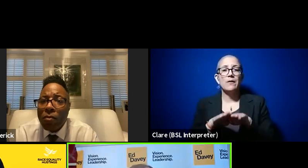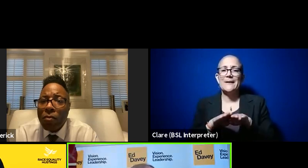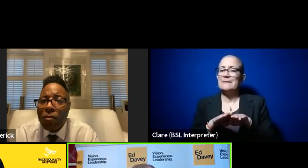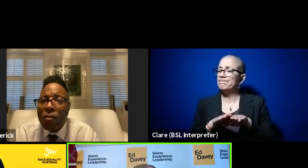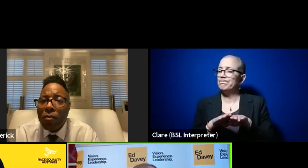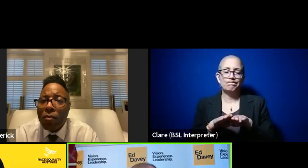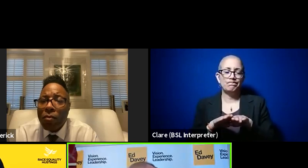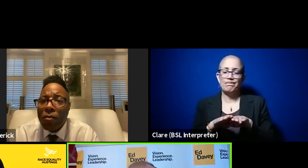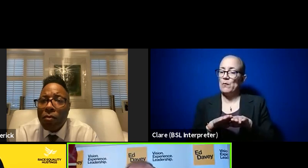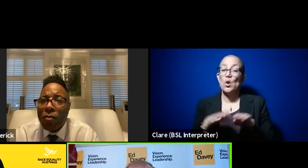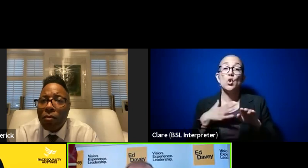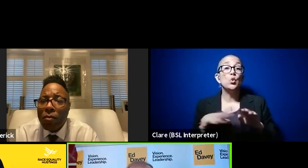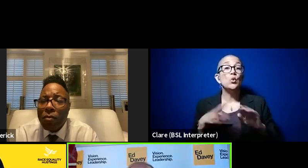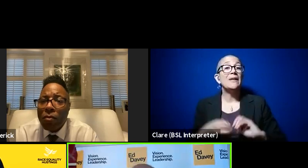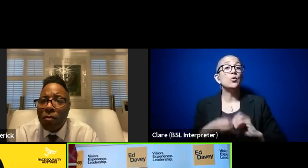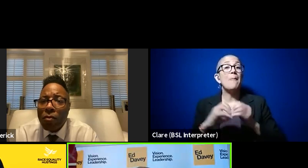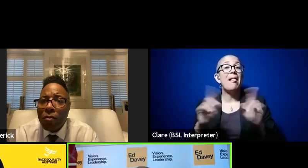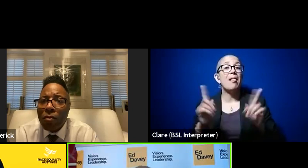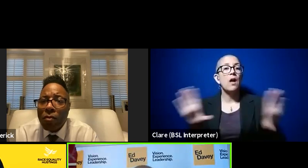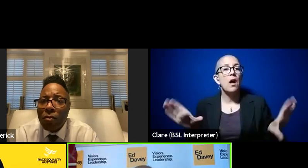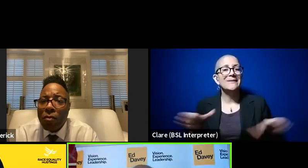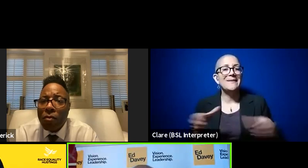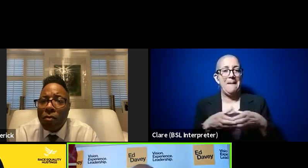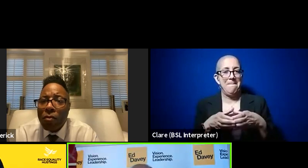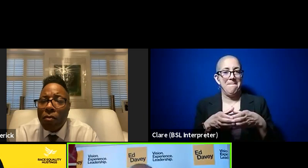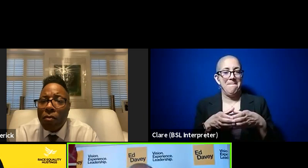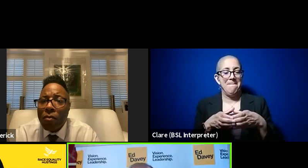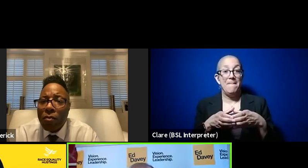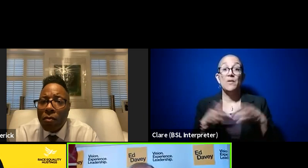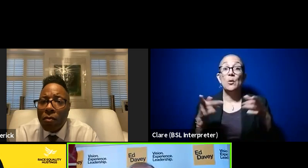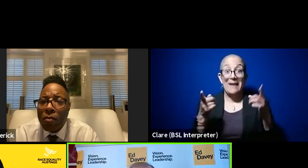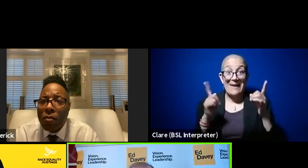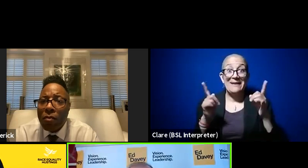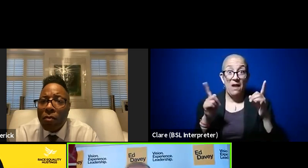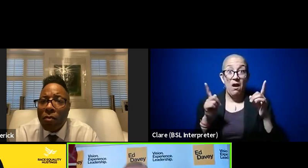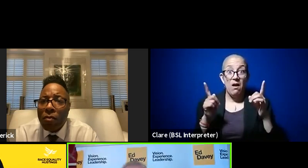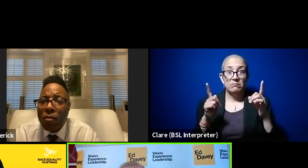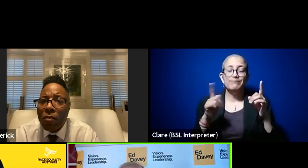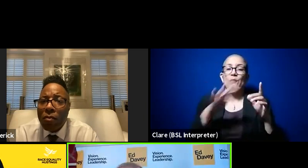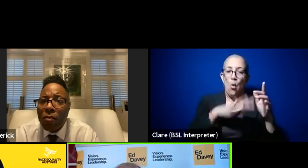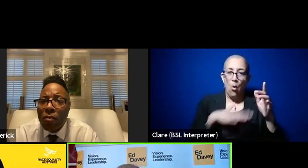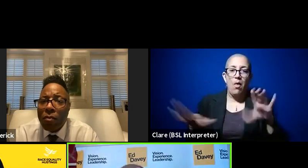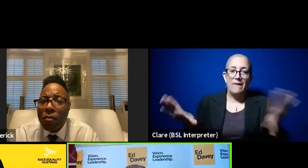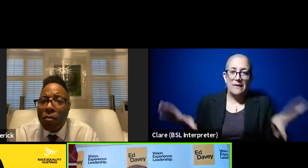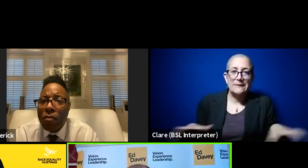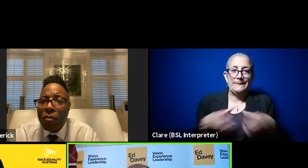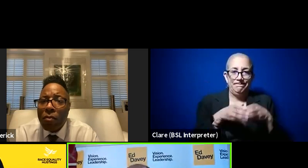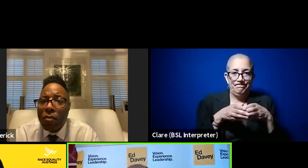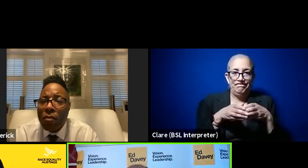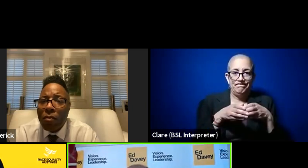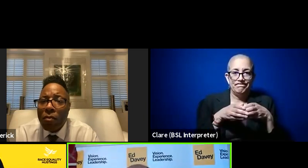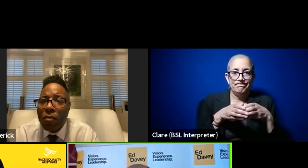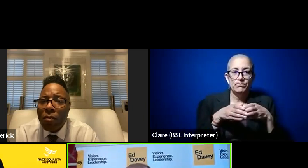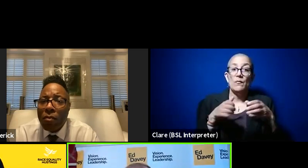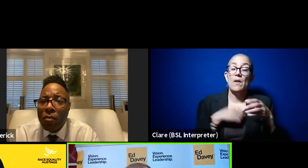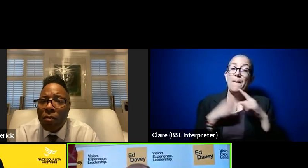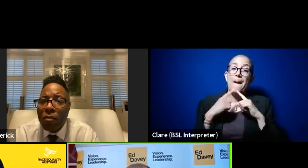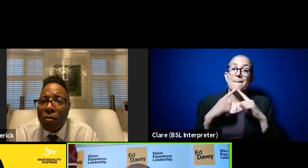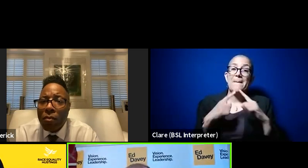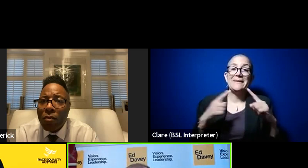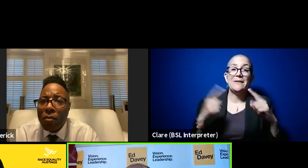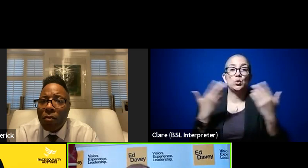team to do that. So it's the leader, all of us. And my message tonight from the